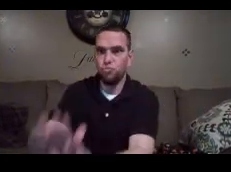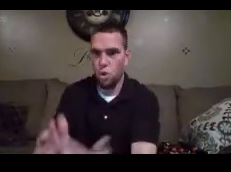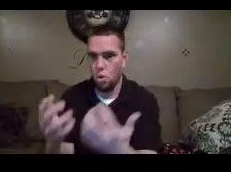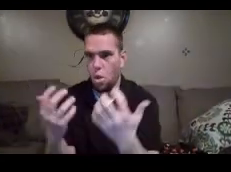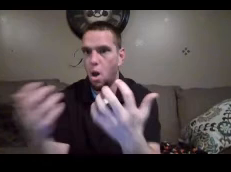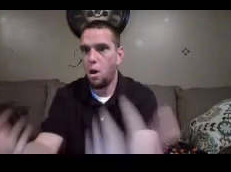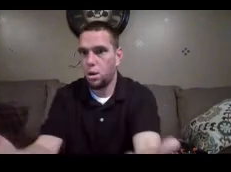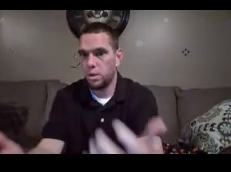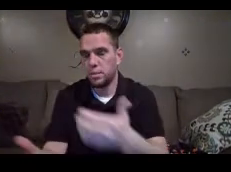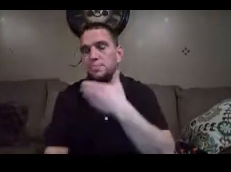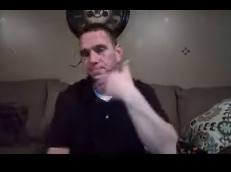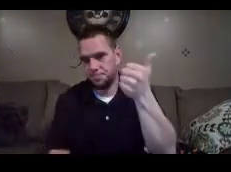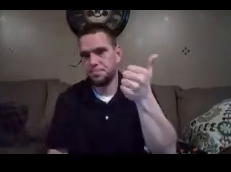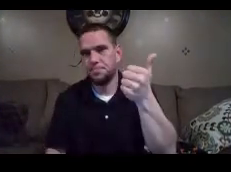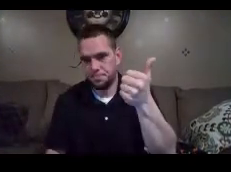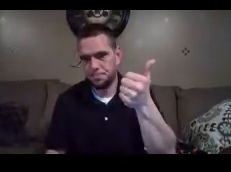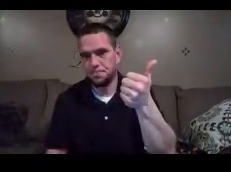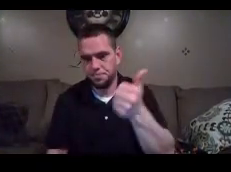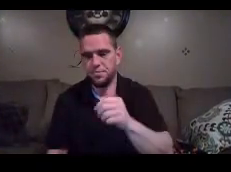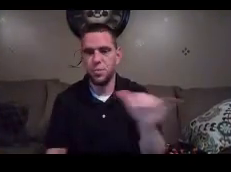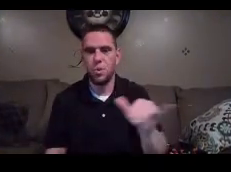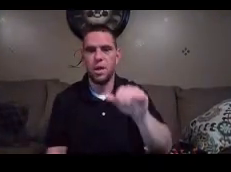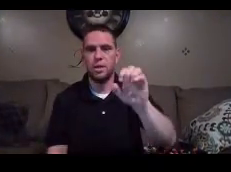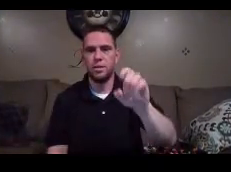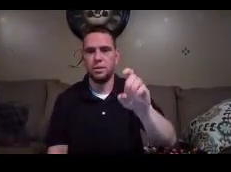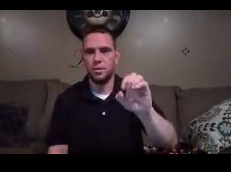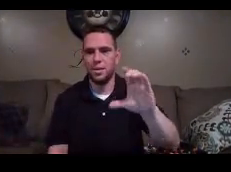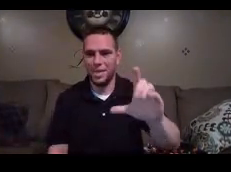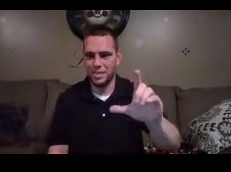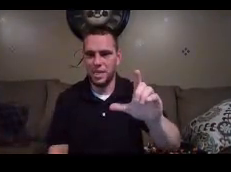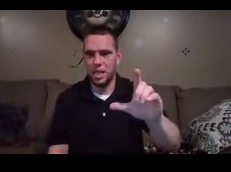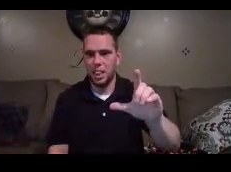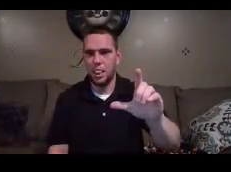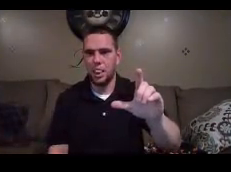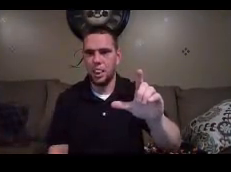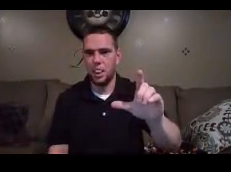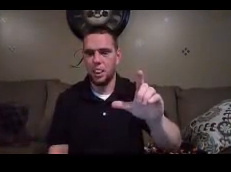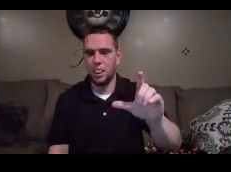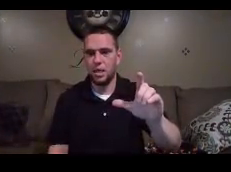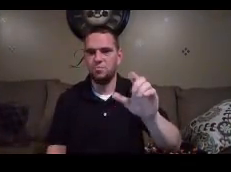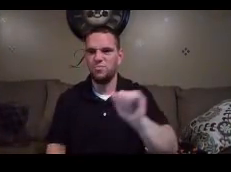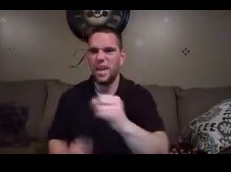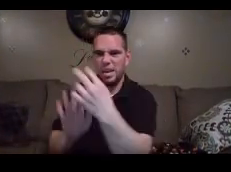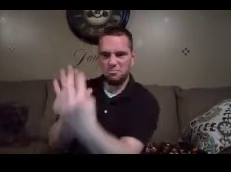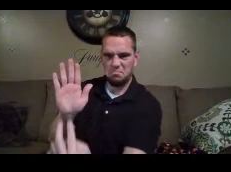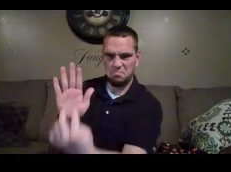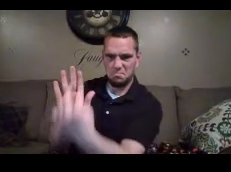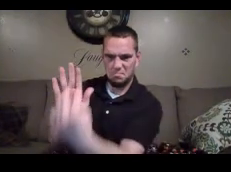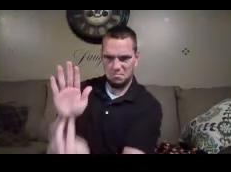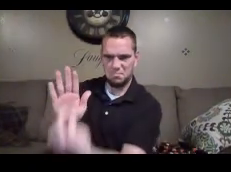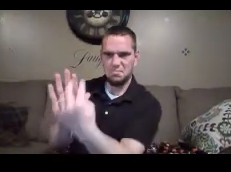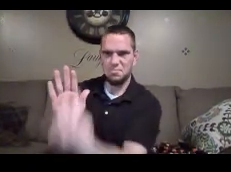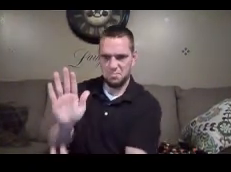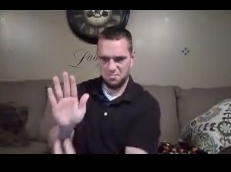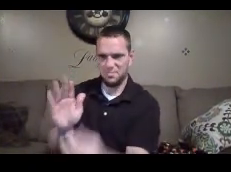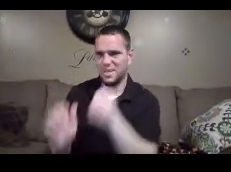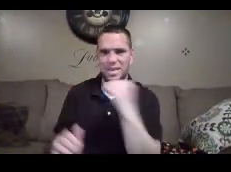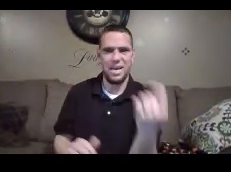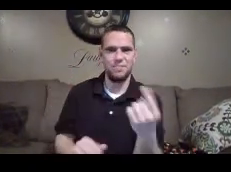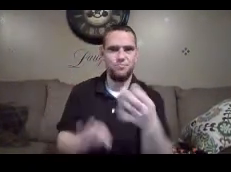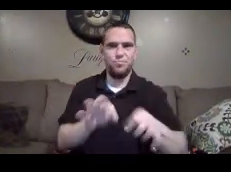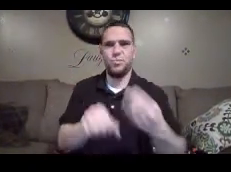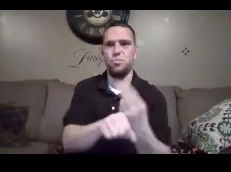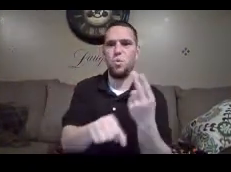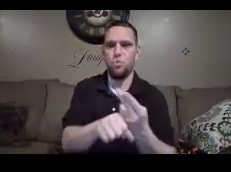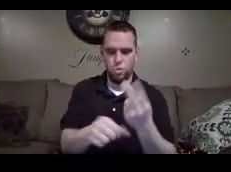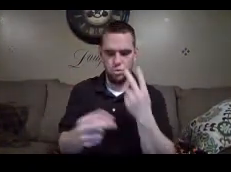the Excel spreadsheet, for example, that data can then be read by the screen reader versus the visualization of the chart. So that would be